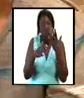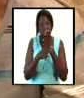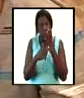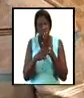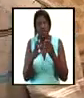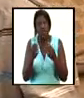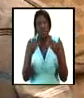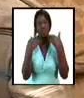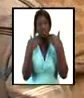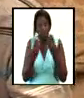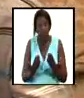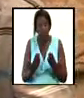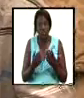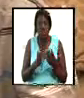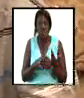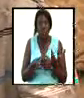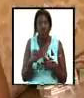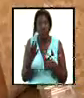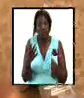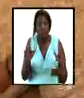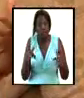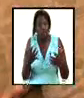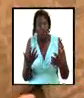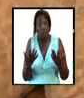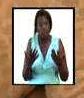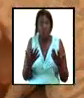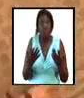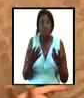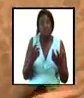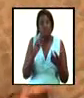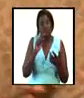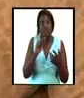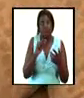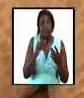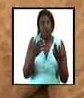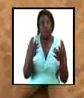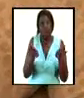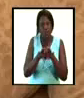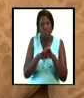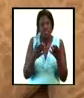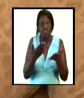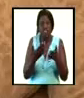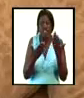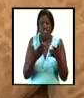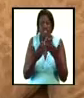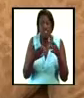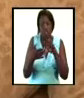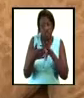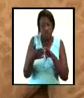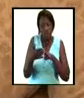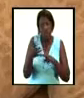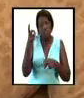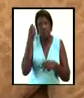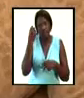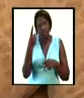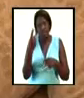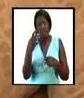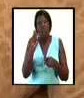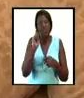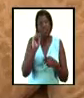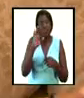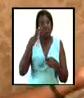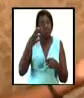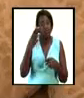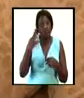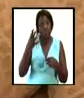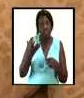purpose. And that is? Punctuation makes your essay easier to read and understand. Without punctuation